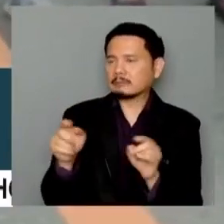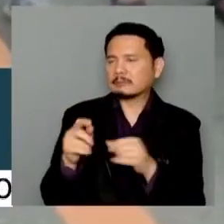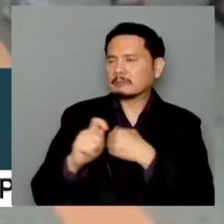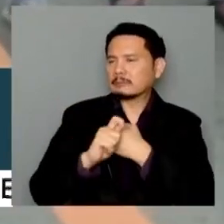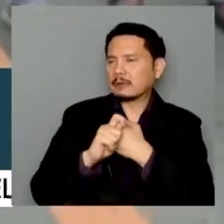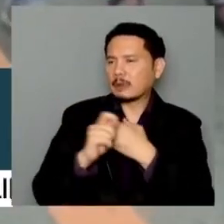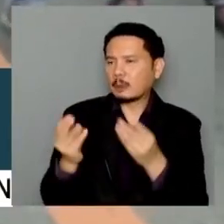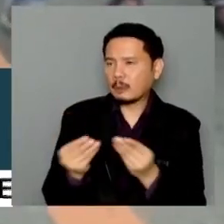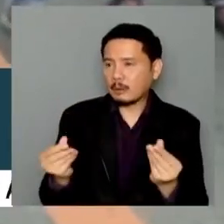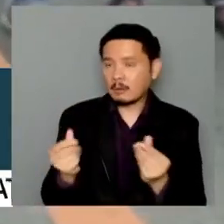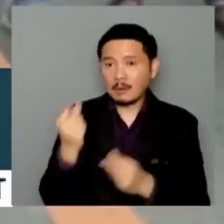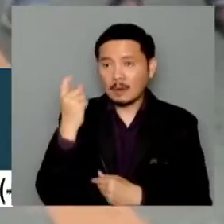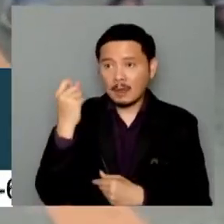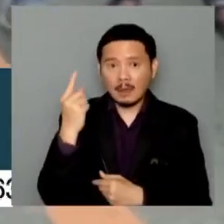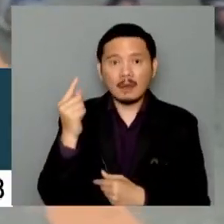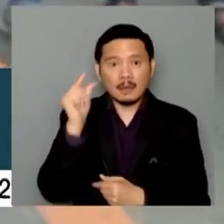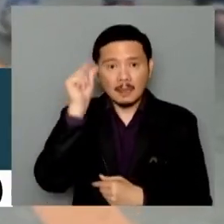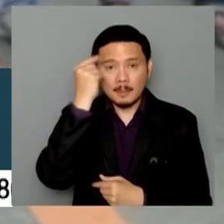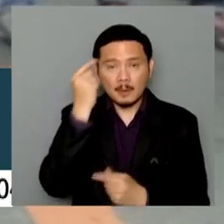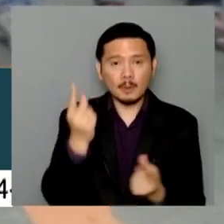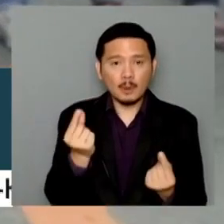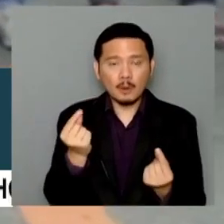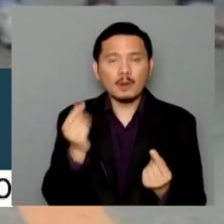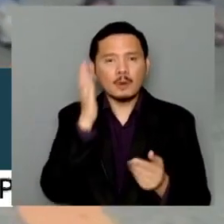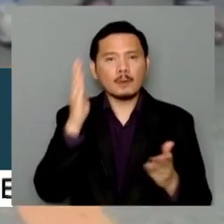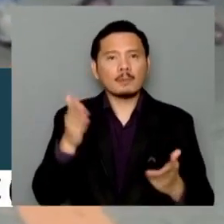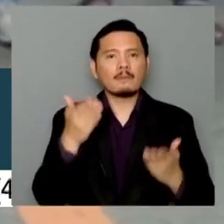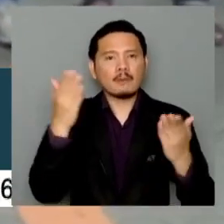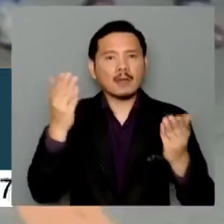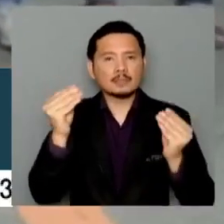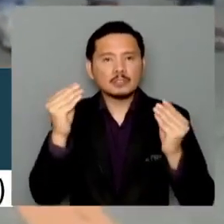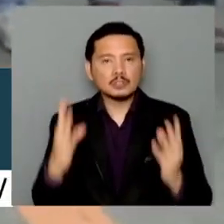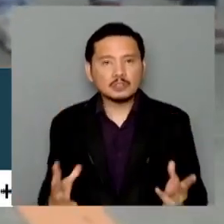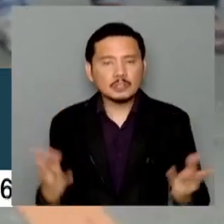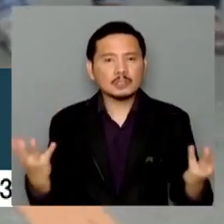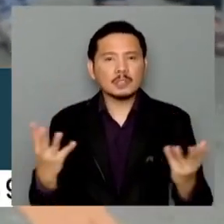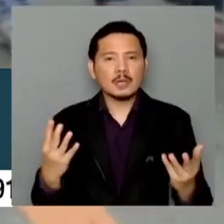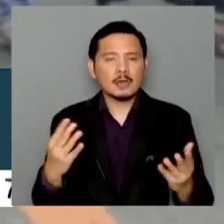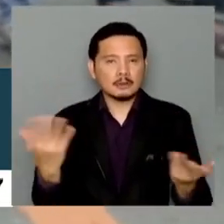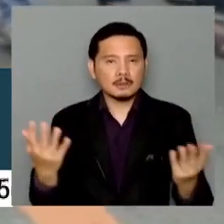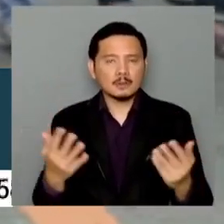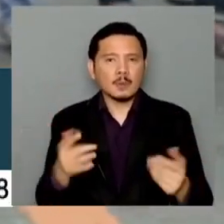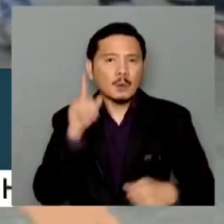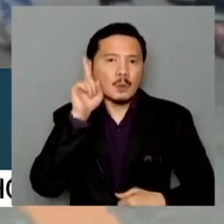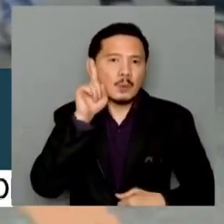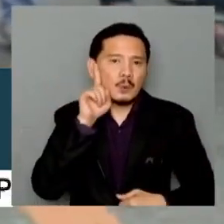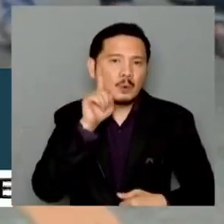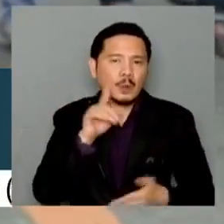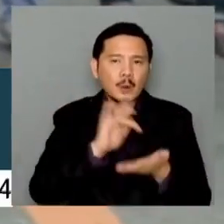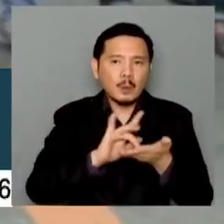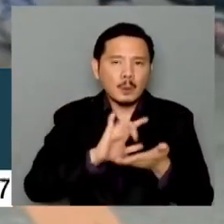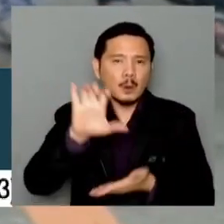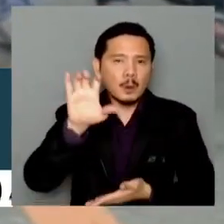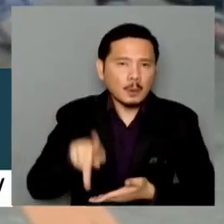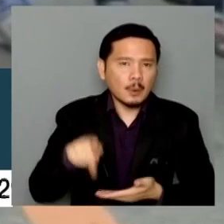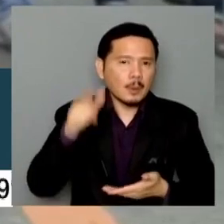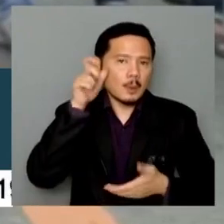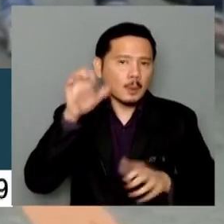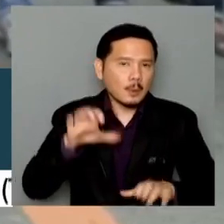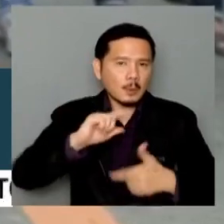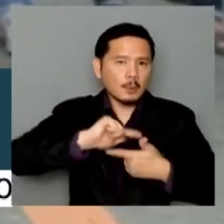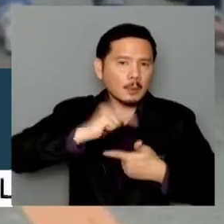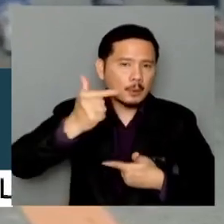do, she said, is to provide the teachers useful gadgets. Earlier, DepEd guaranteed that they have included in the